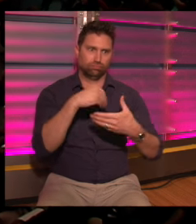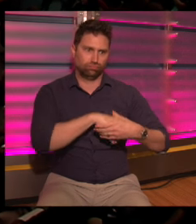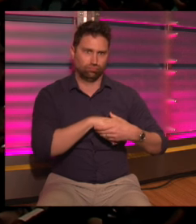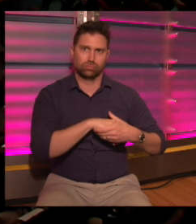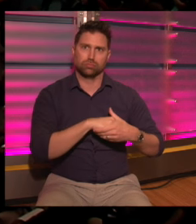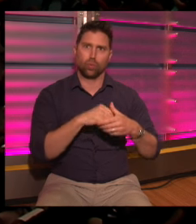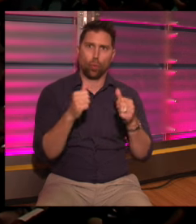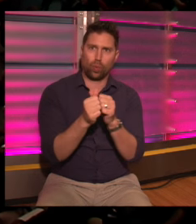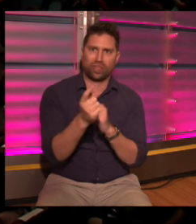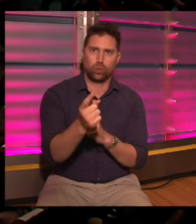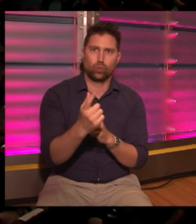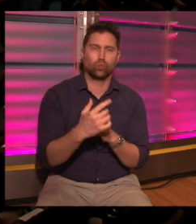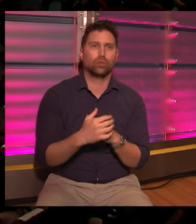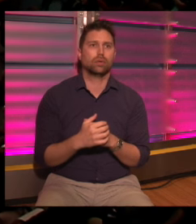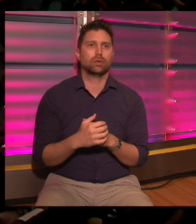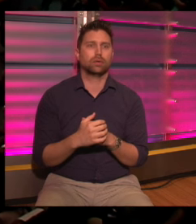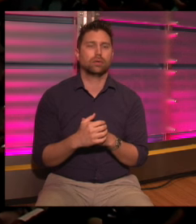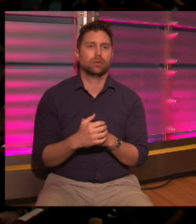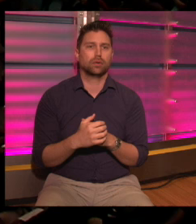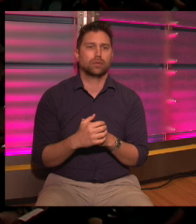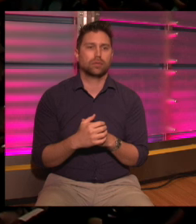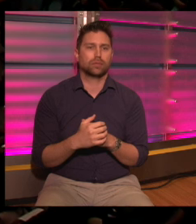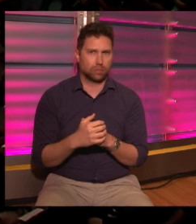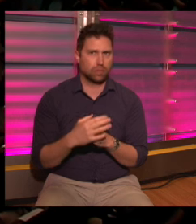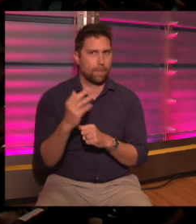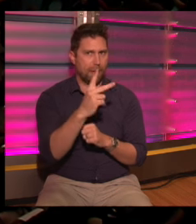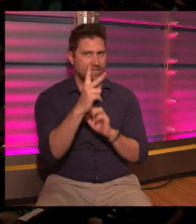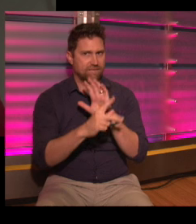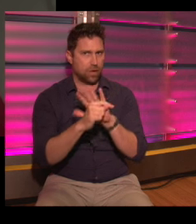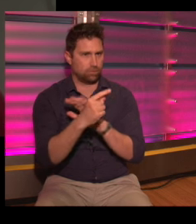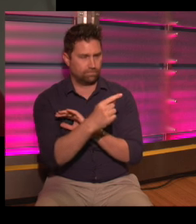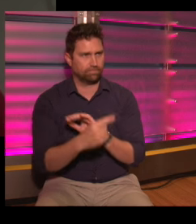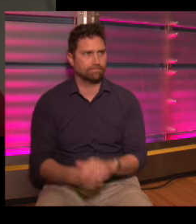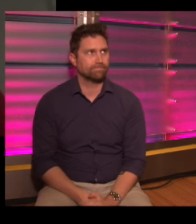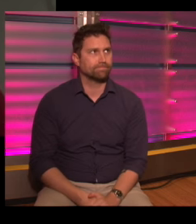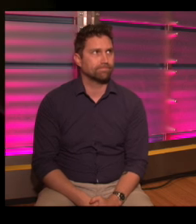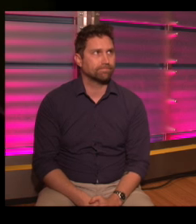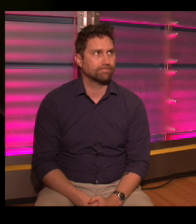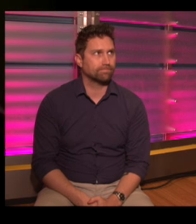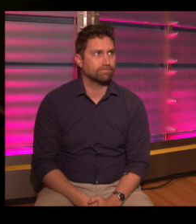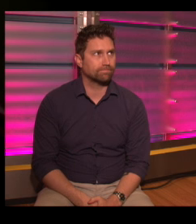and bring with you. Here we go. Have a phantom in Richmond.